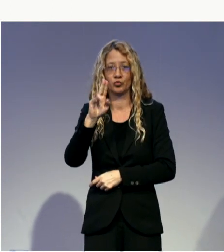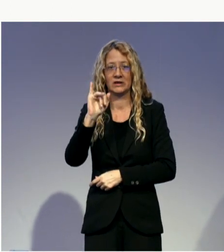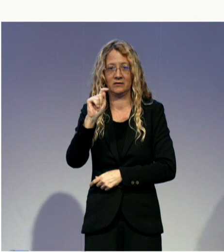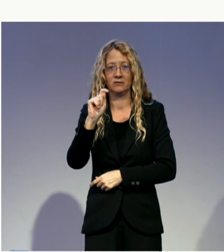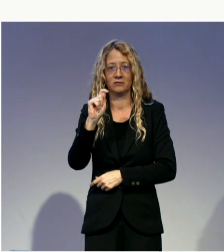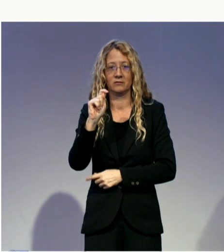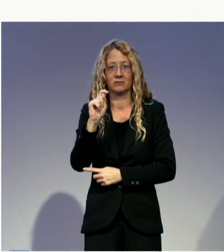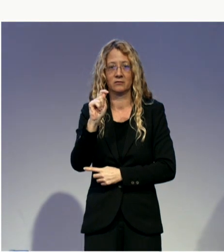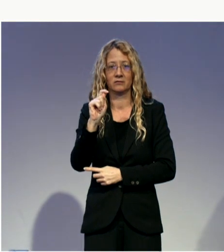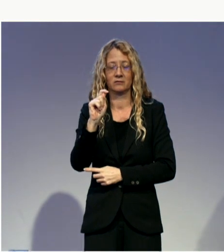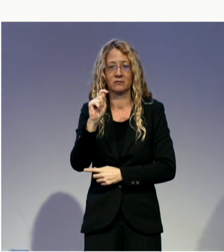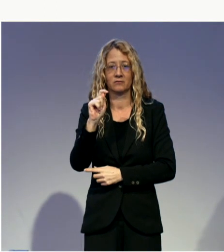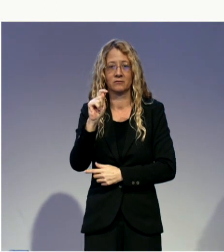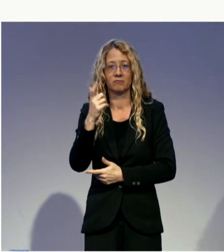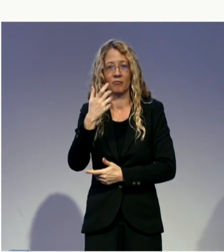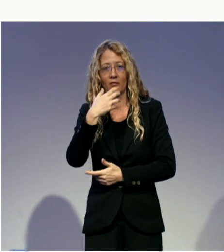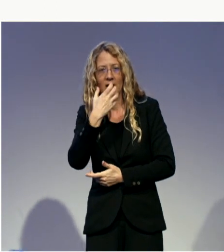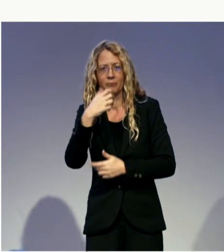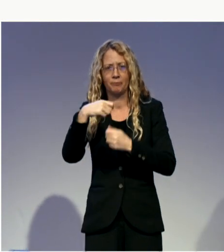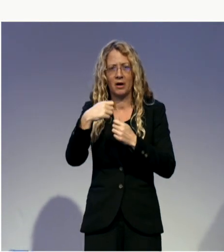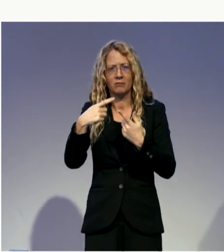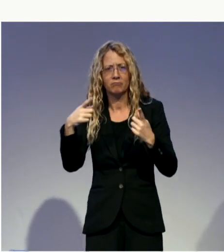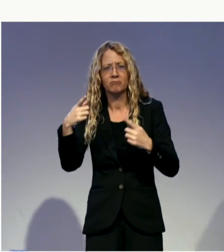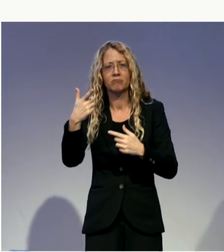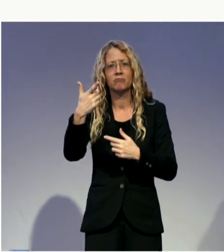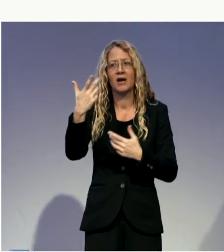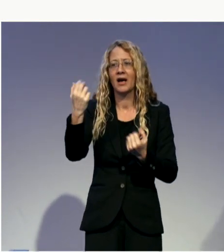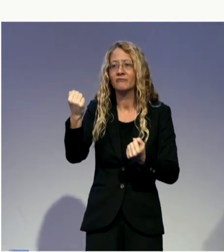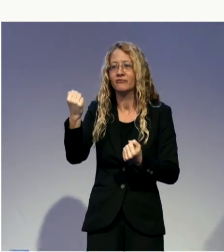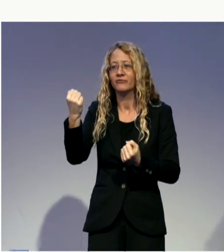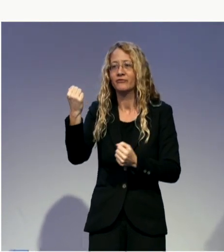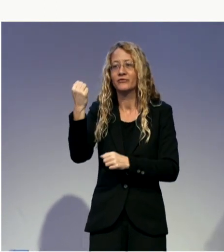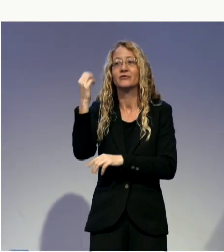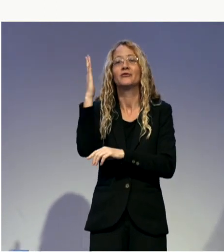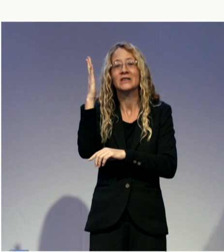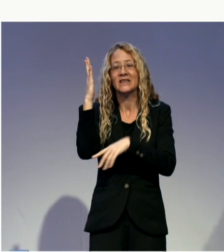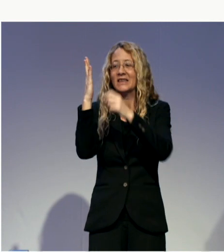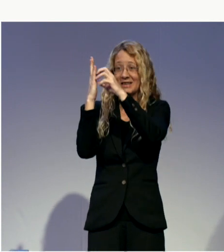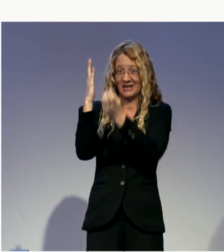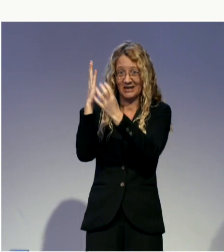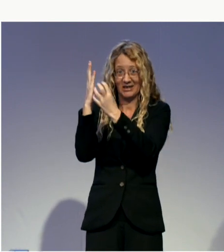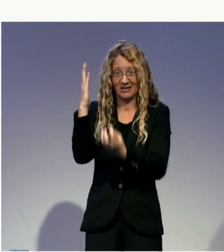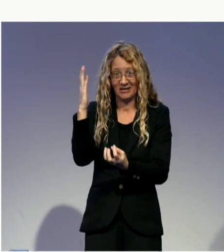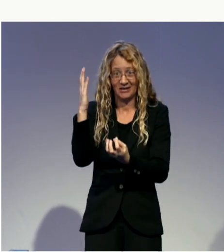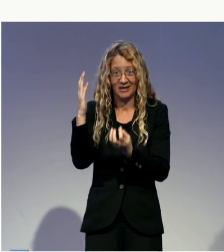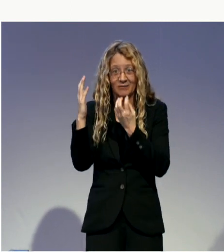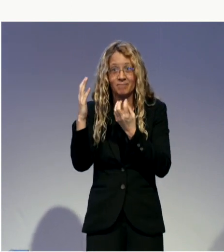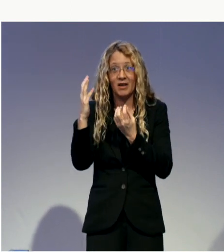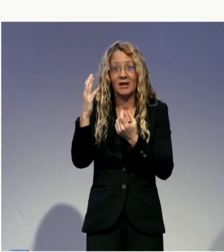take innovations, if you find ways to promote the ideas you have found